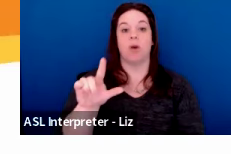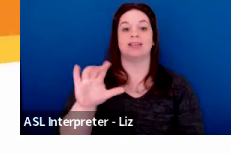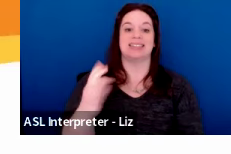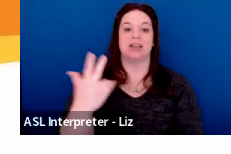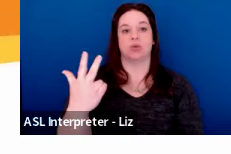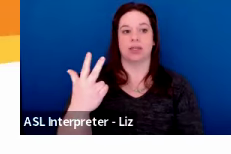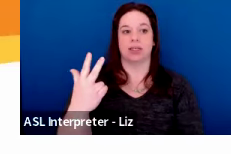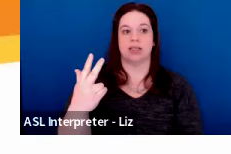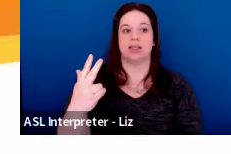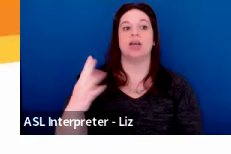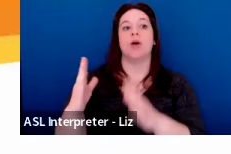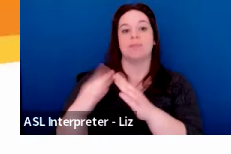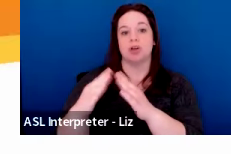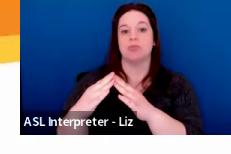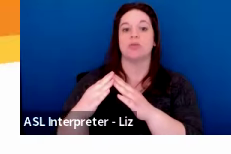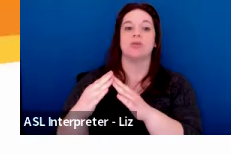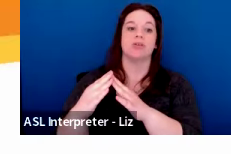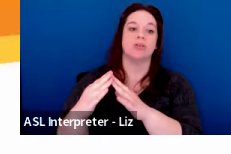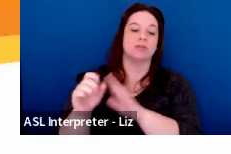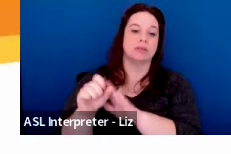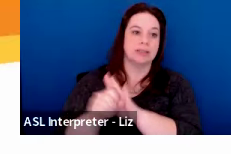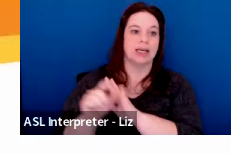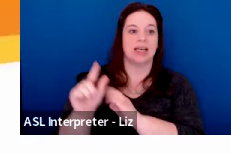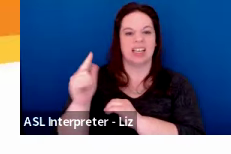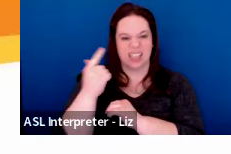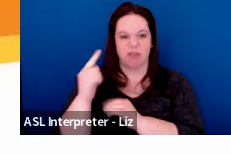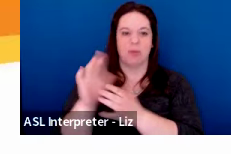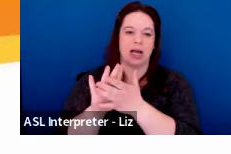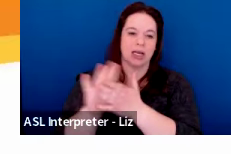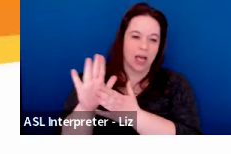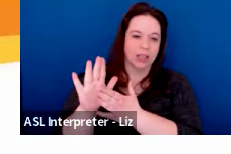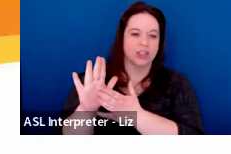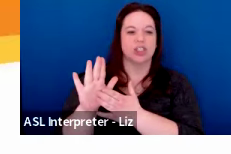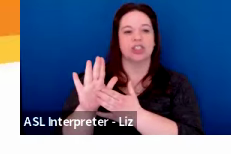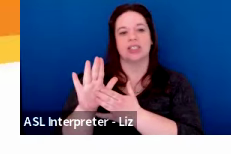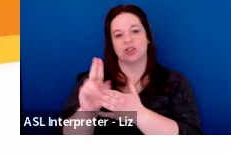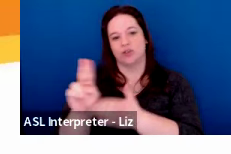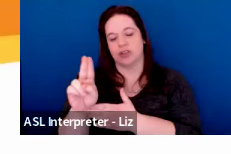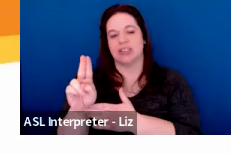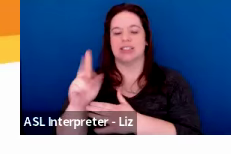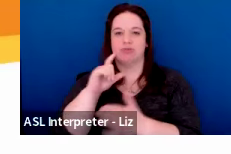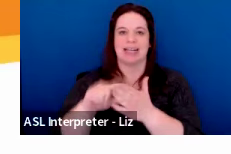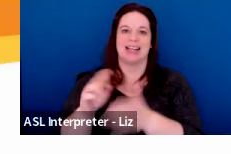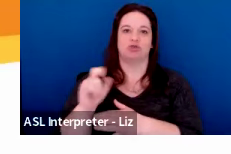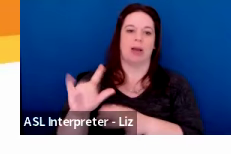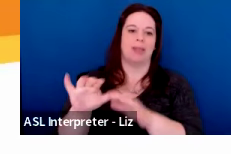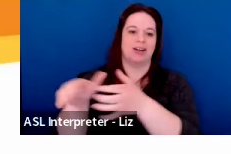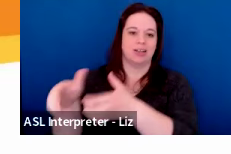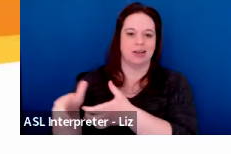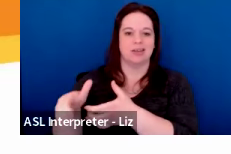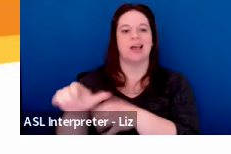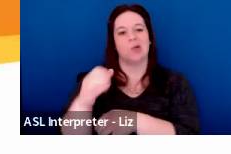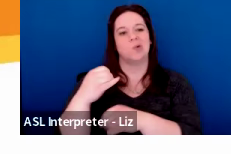501c3, municipal and state governments, school districts, colleges, universities, recognized tribal entities, and other institutions such as community